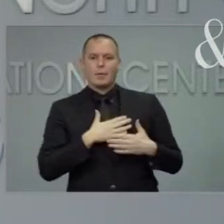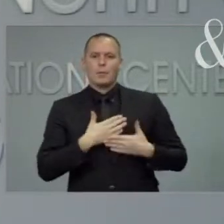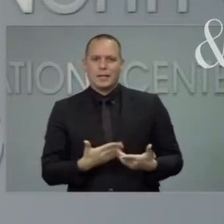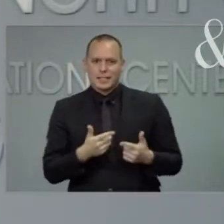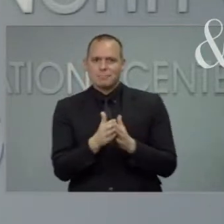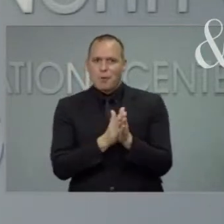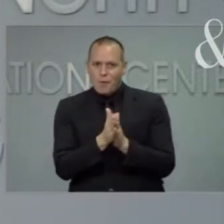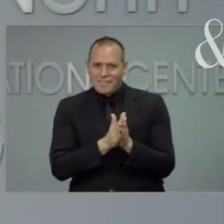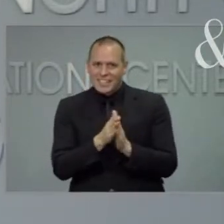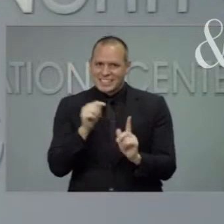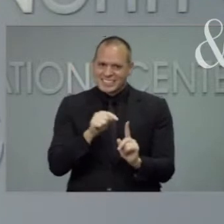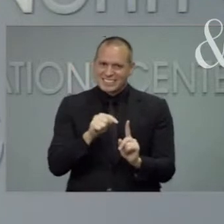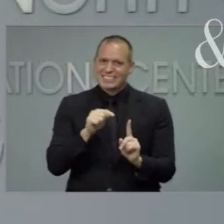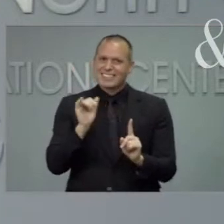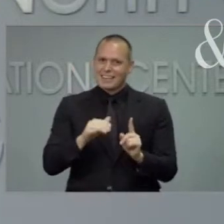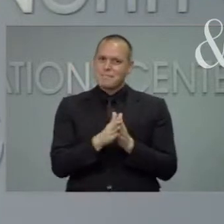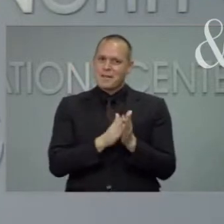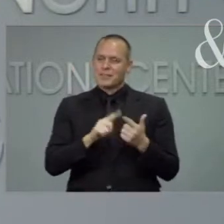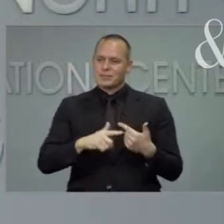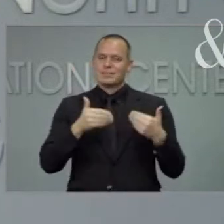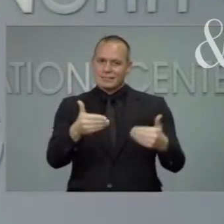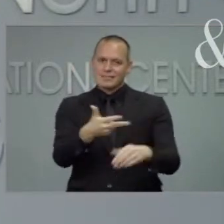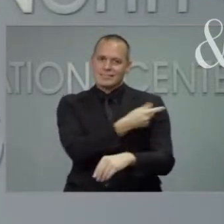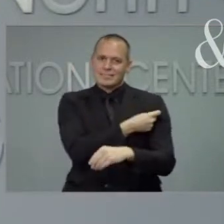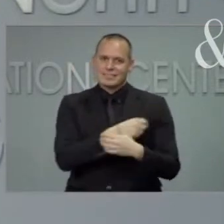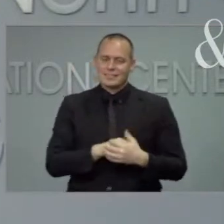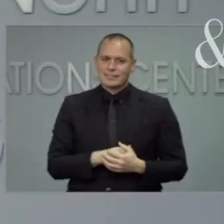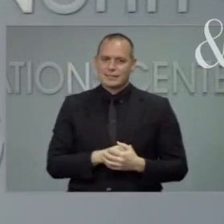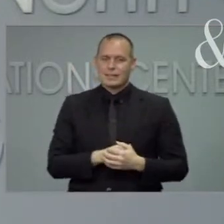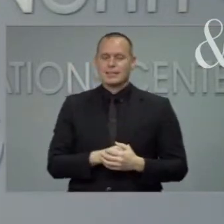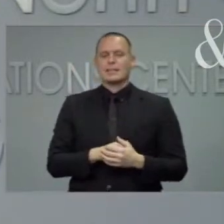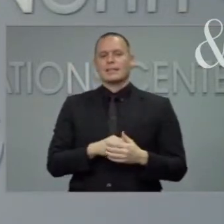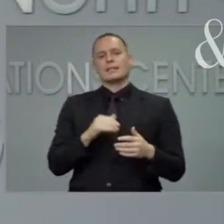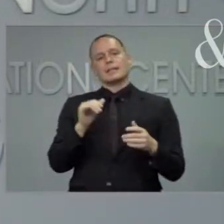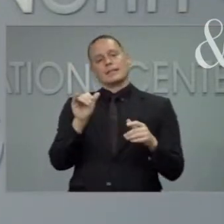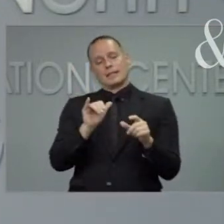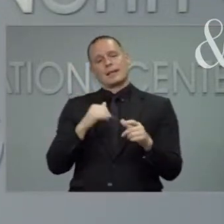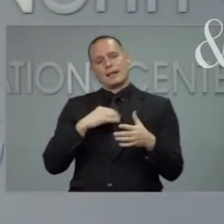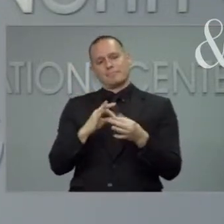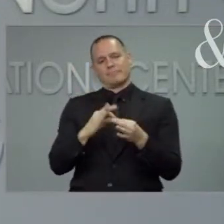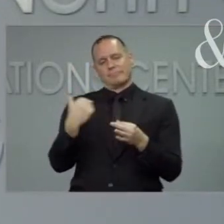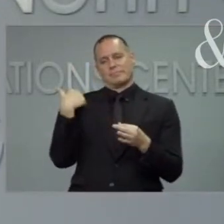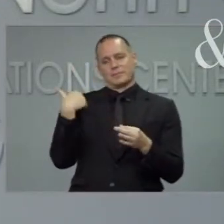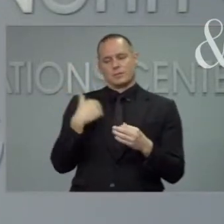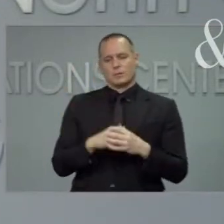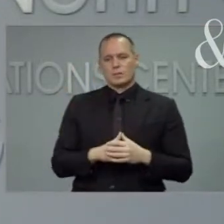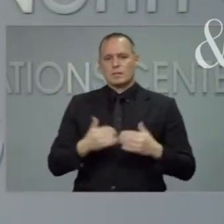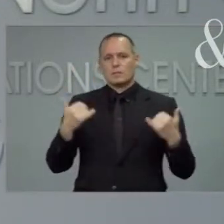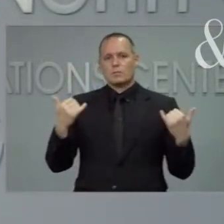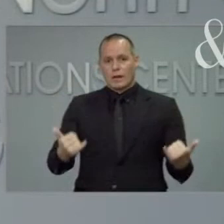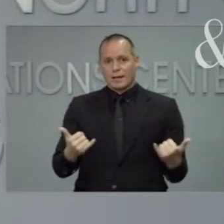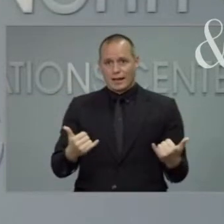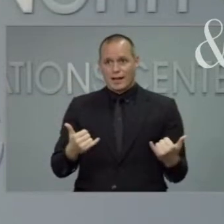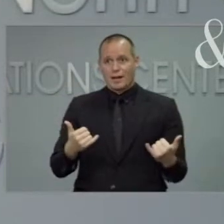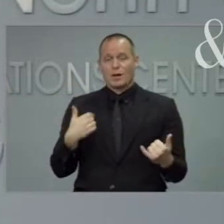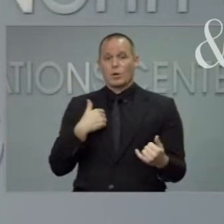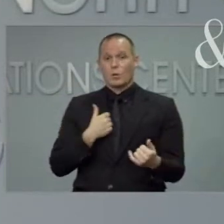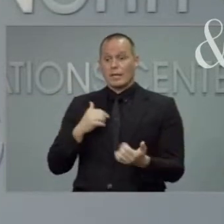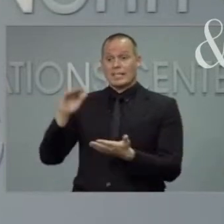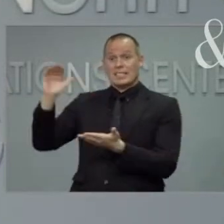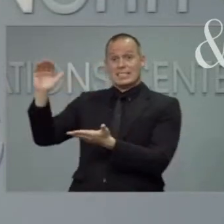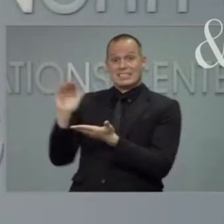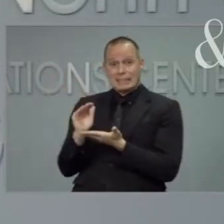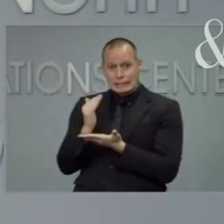get vaccinated? I think as we get to the point, like I said earlier, right now, our demand exceeds